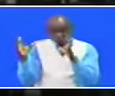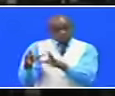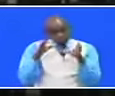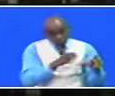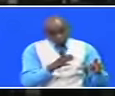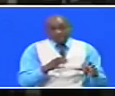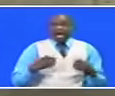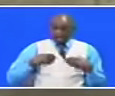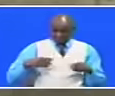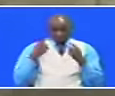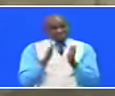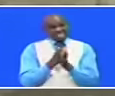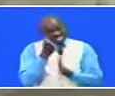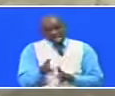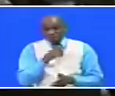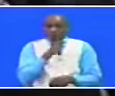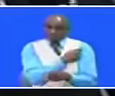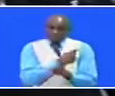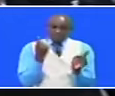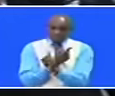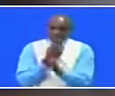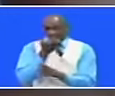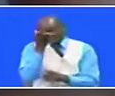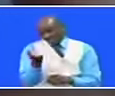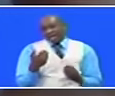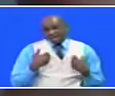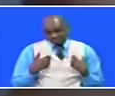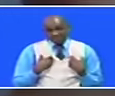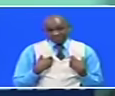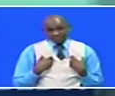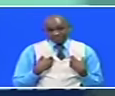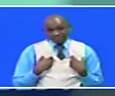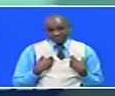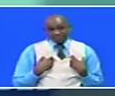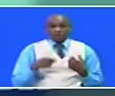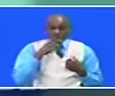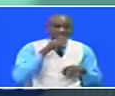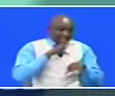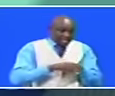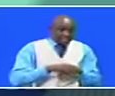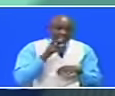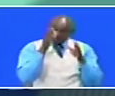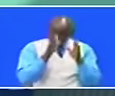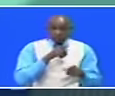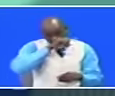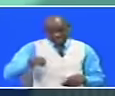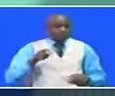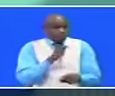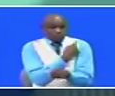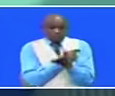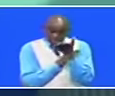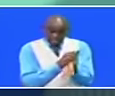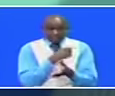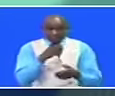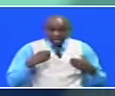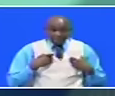also injured and are currently receiving treatment at different medical facilities. When we received Dr. Mishra in the hospital, he